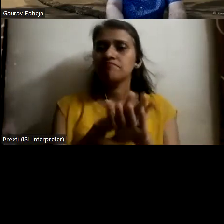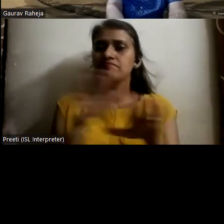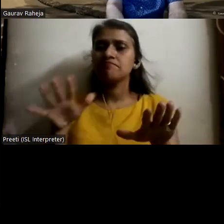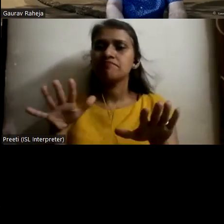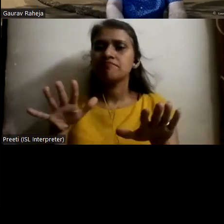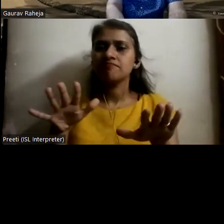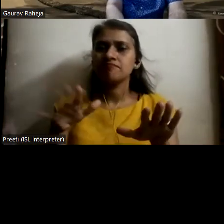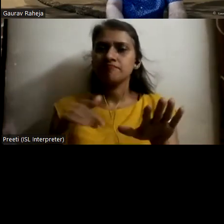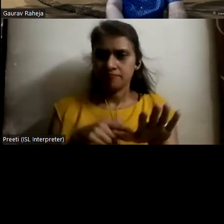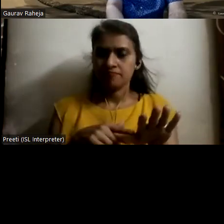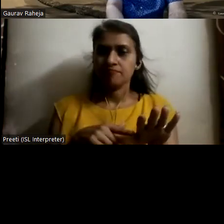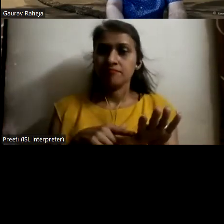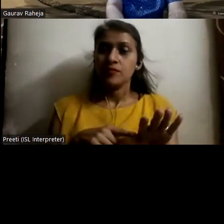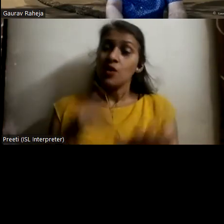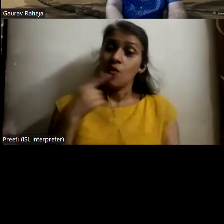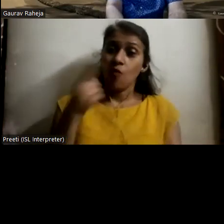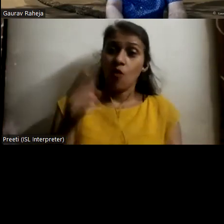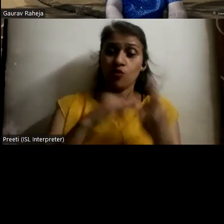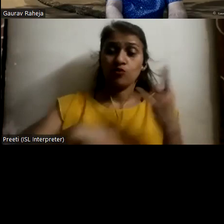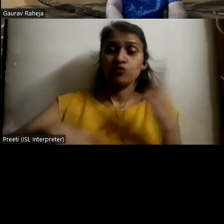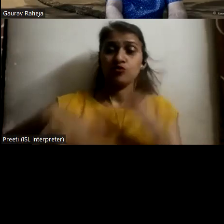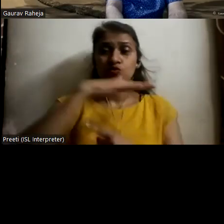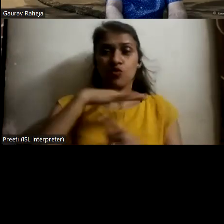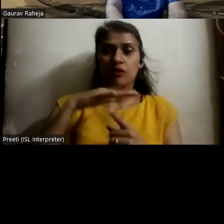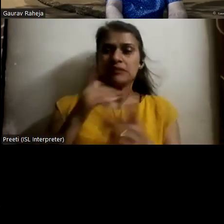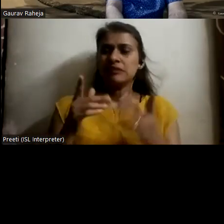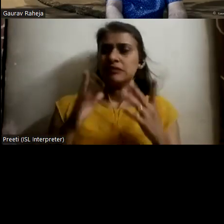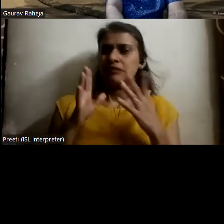Because on one side, the social behavior becomes a challenge,